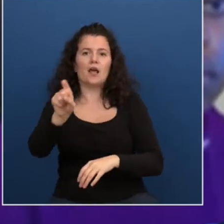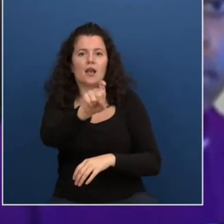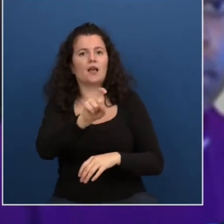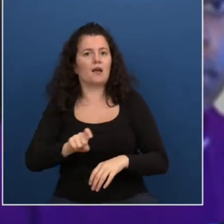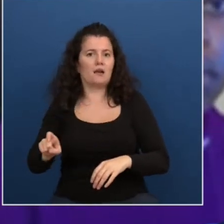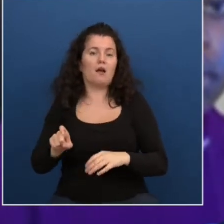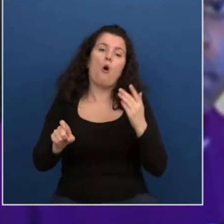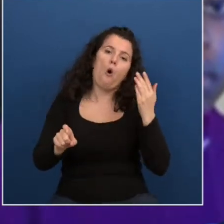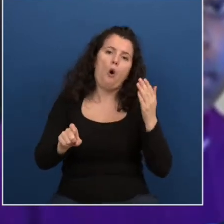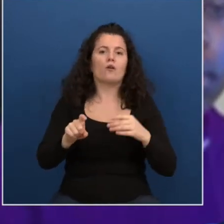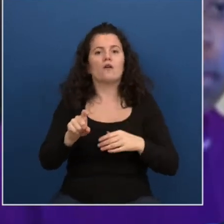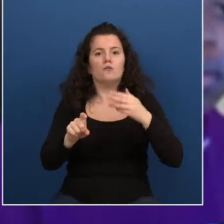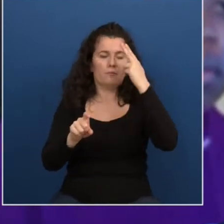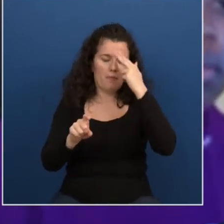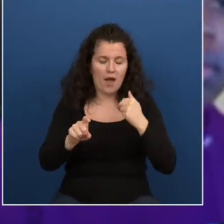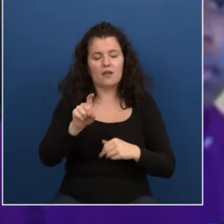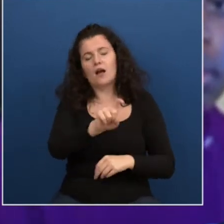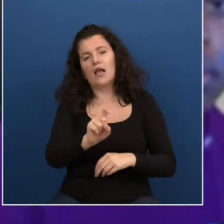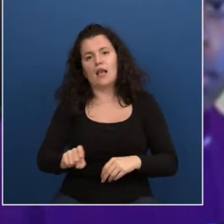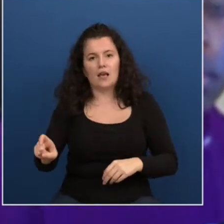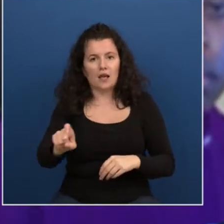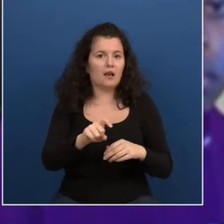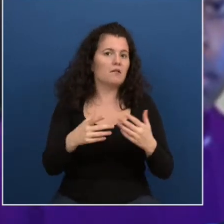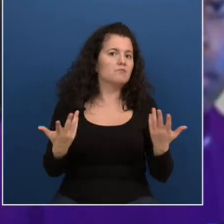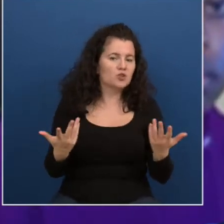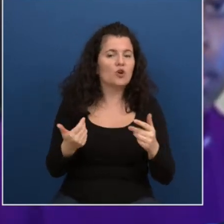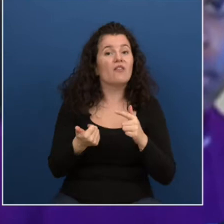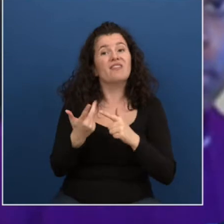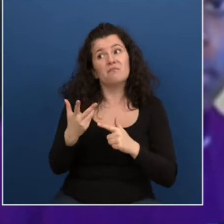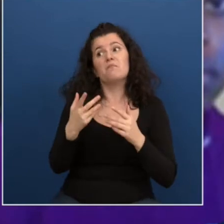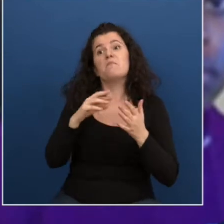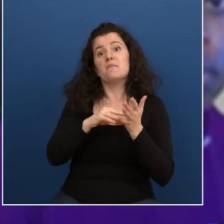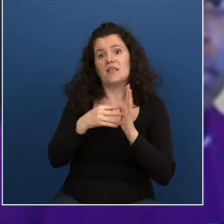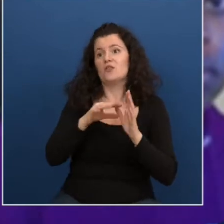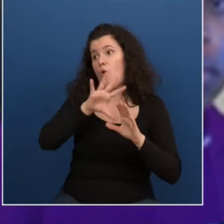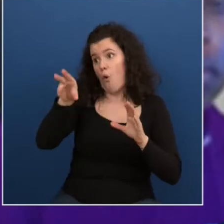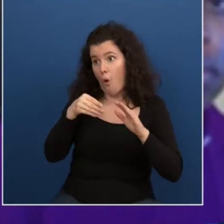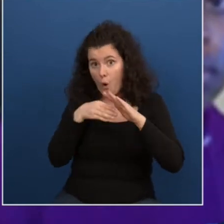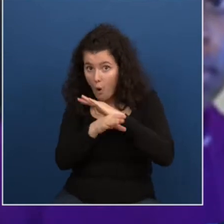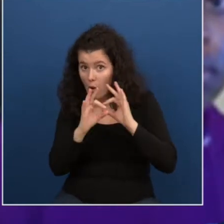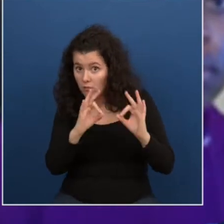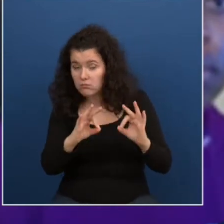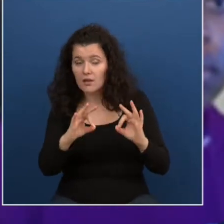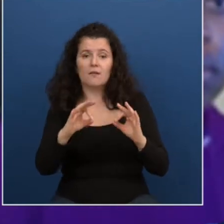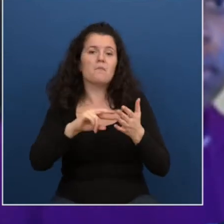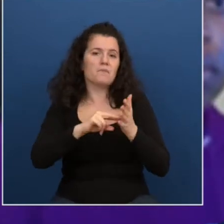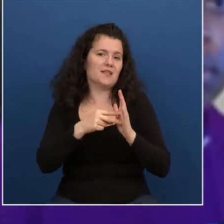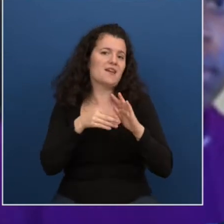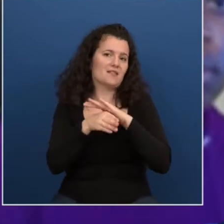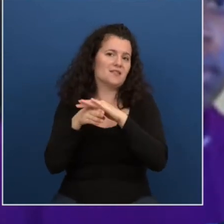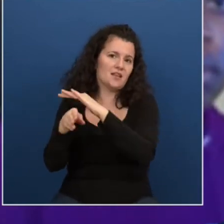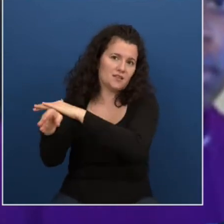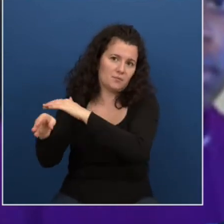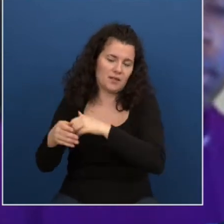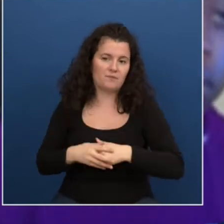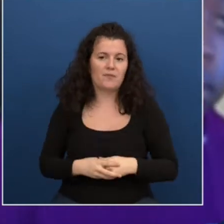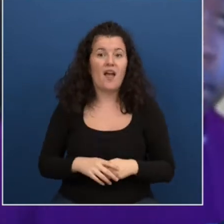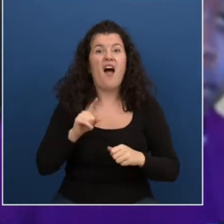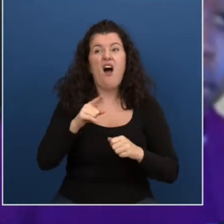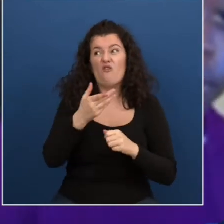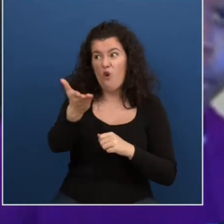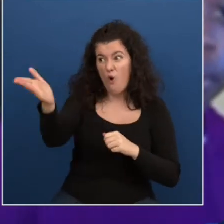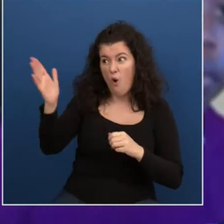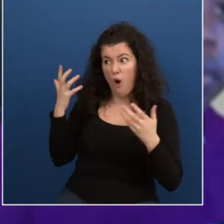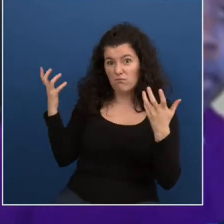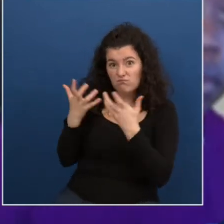through accessibility testing. Developing for all users is where it gets tricky for a lot of developers because unfortunately, some teams don't